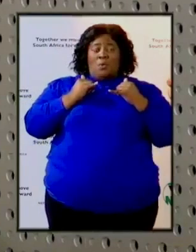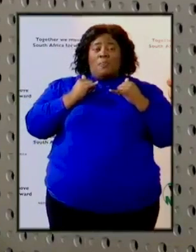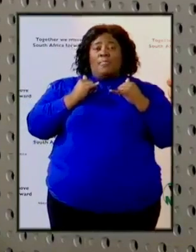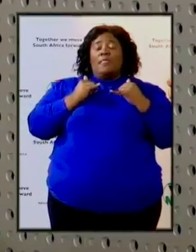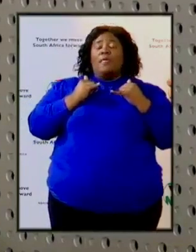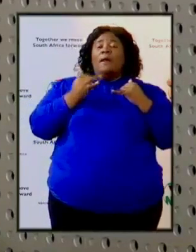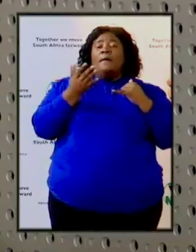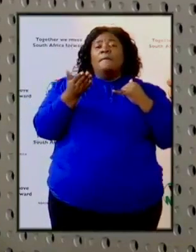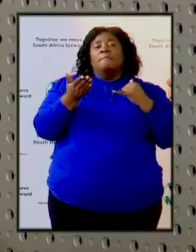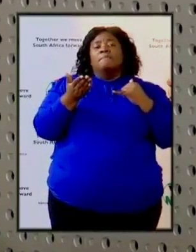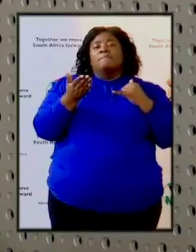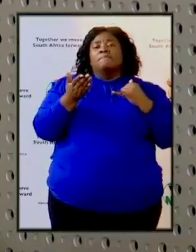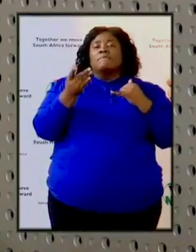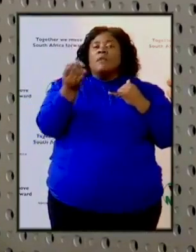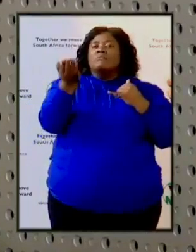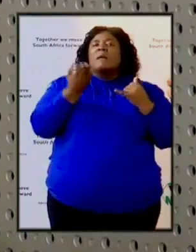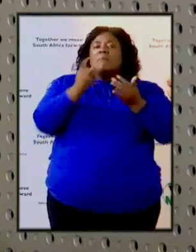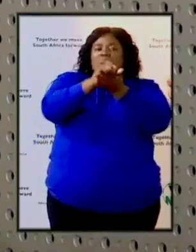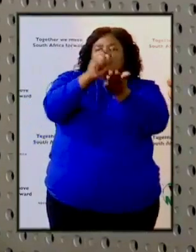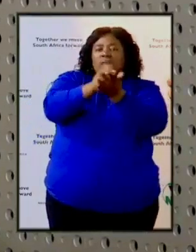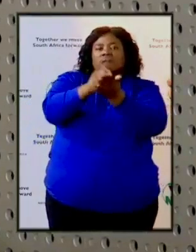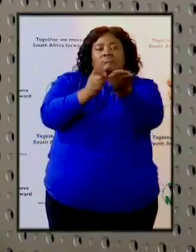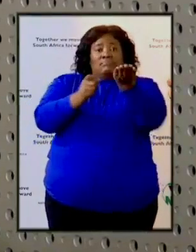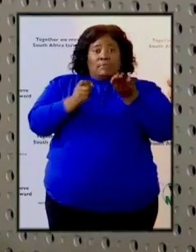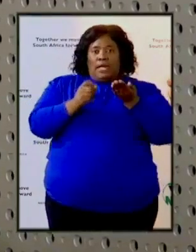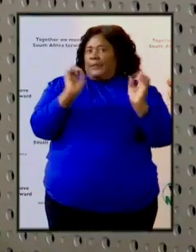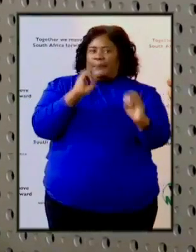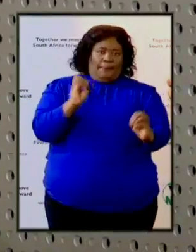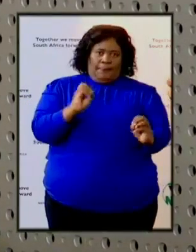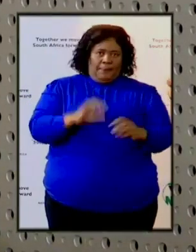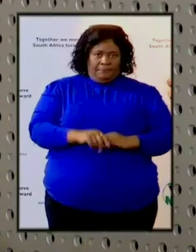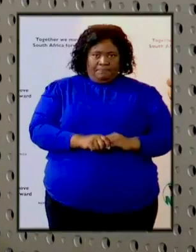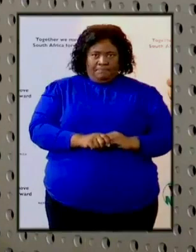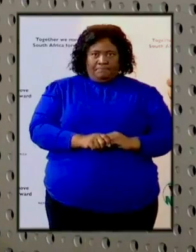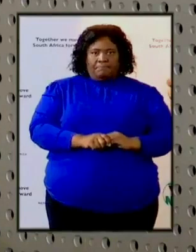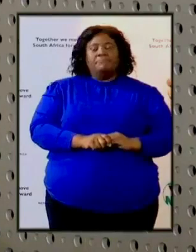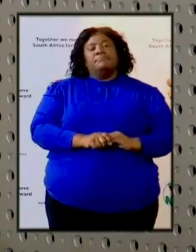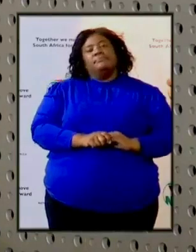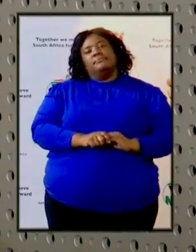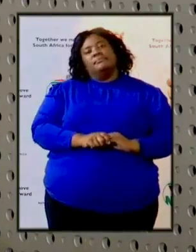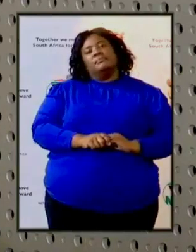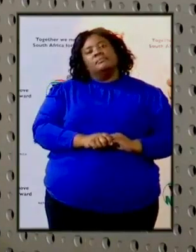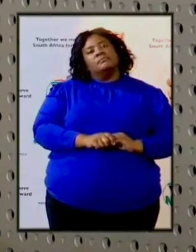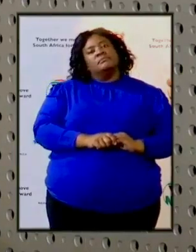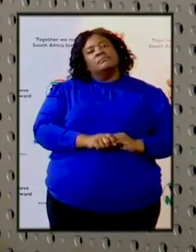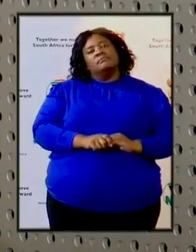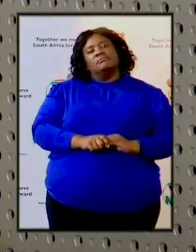send submissions. So I will now go to